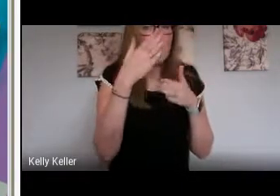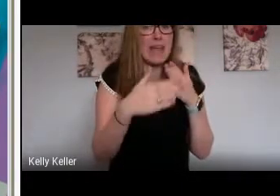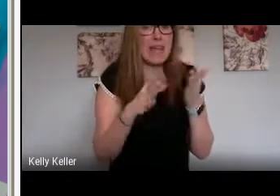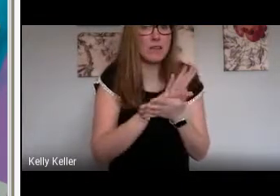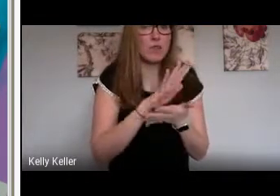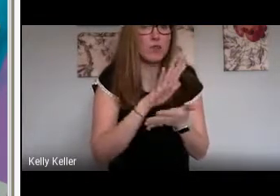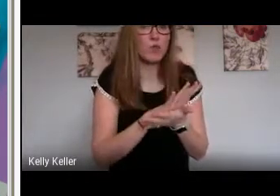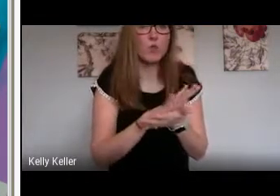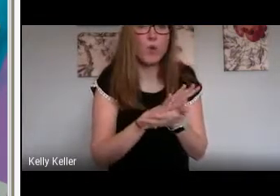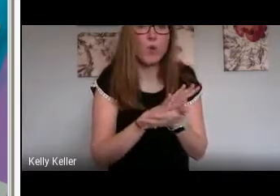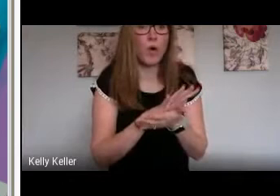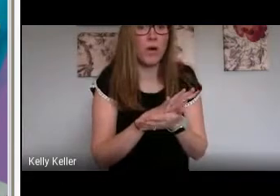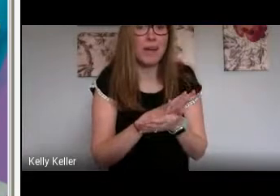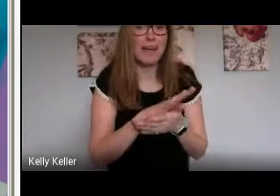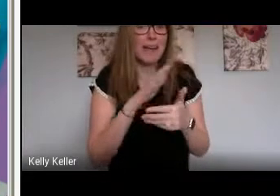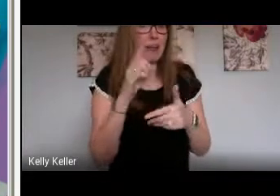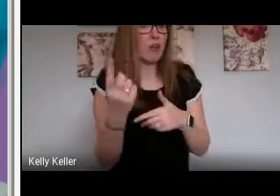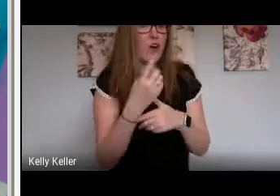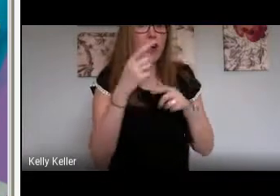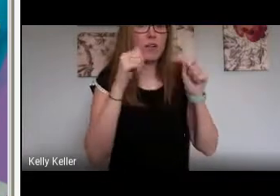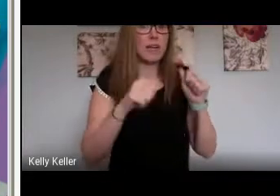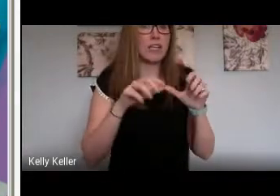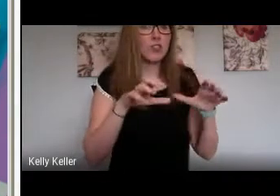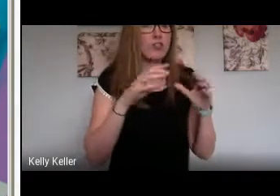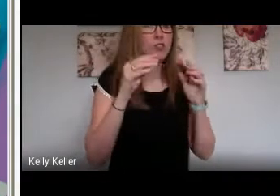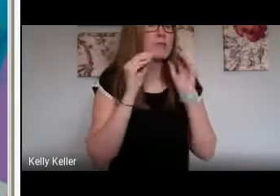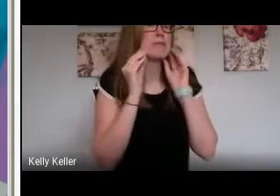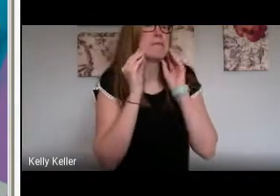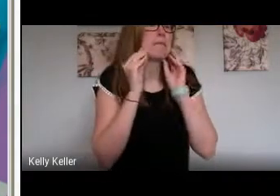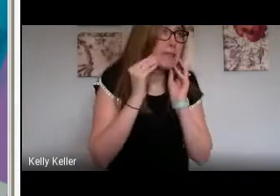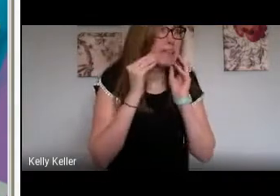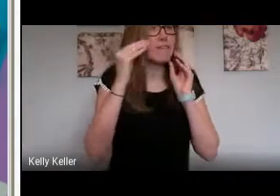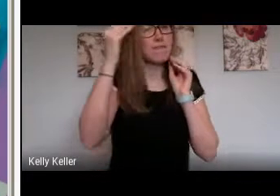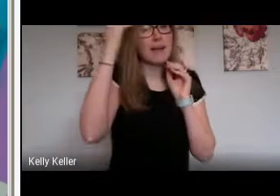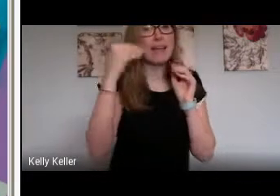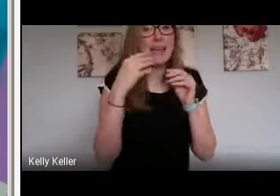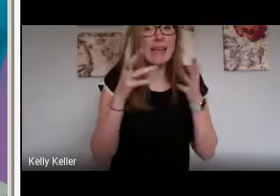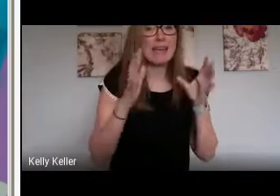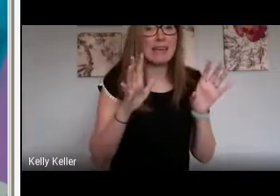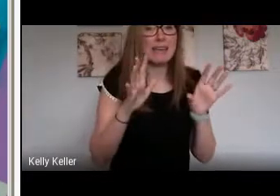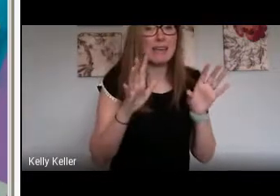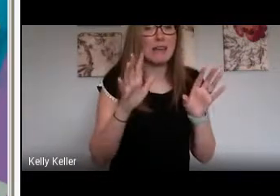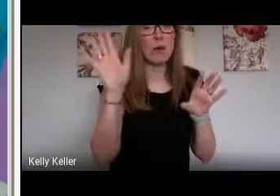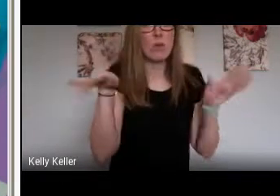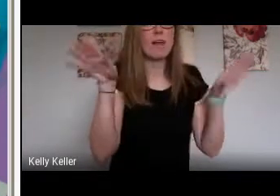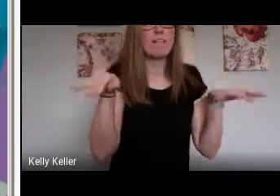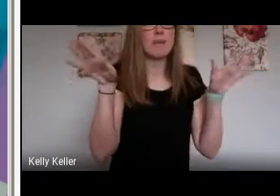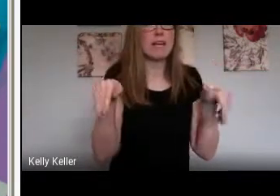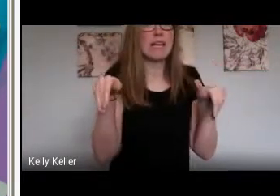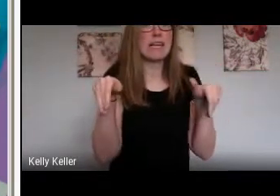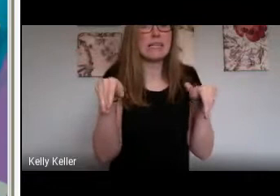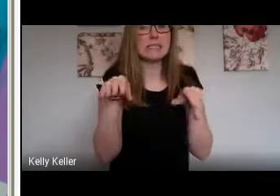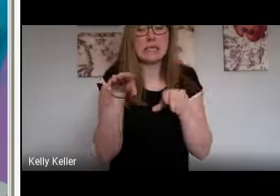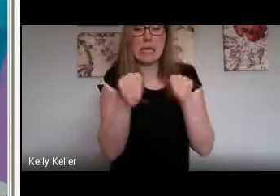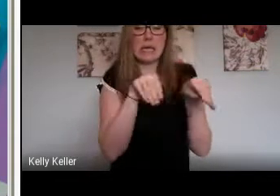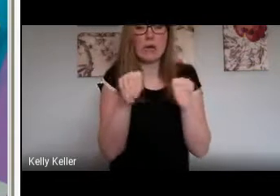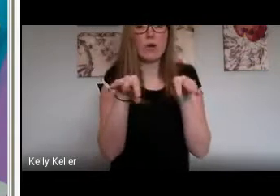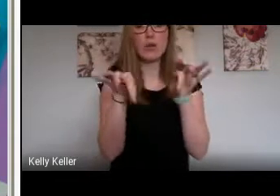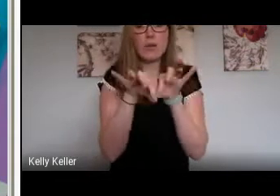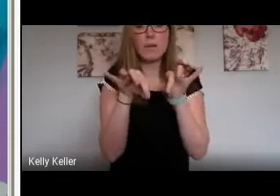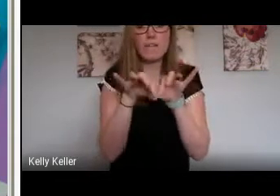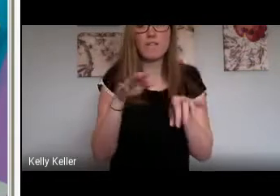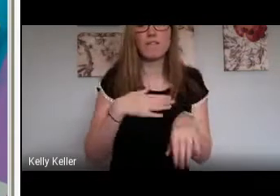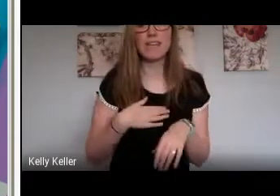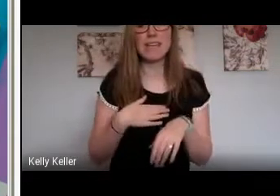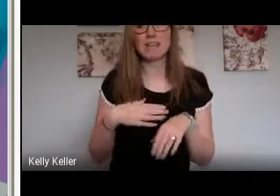until the end of school and all I can do is lift my head wave my hands and